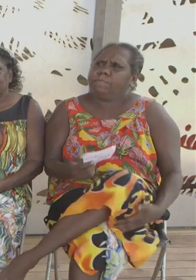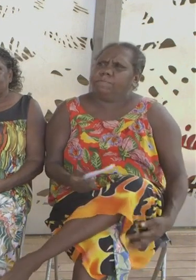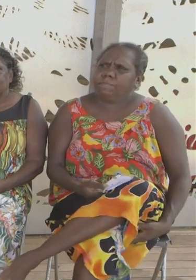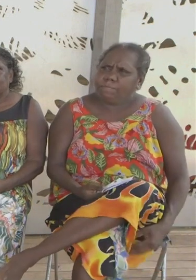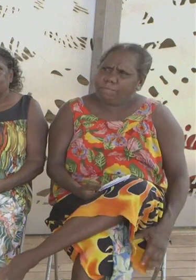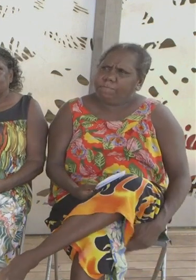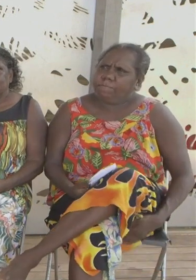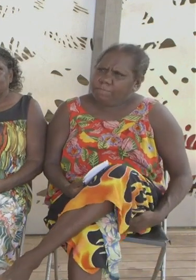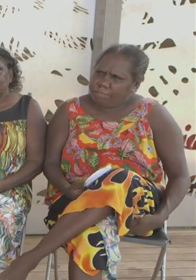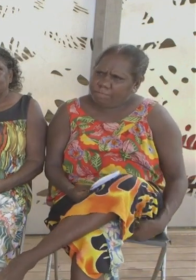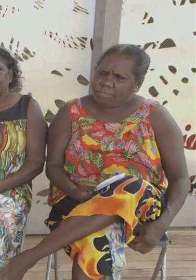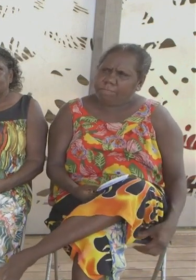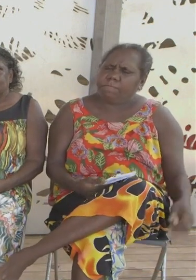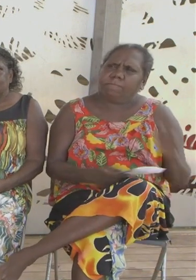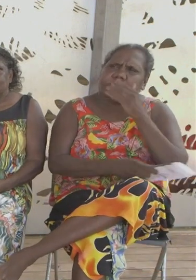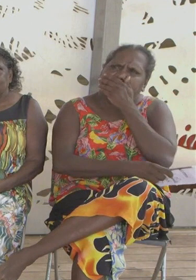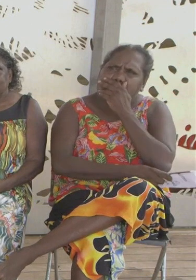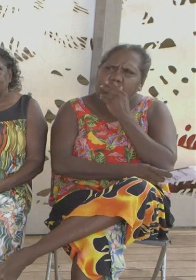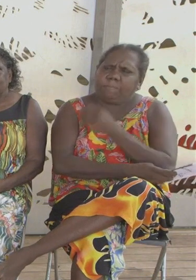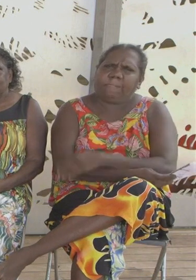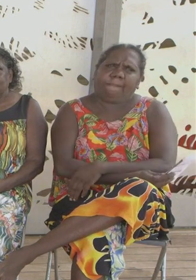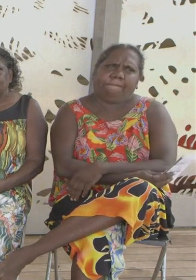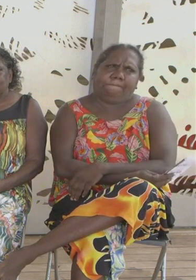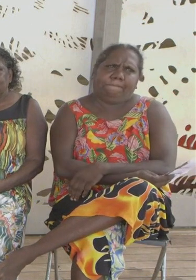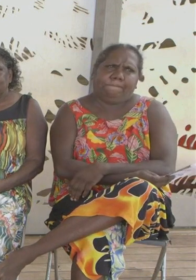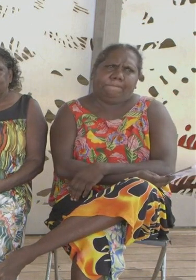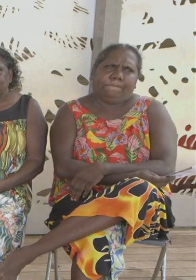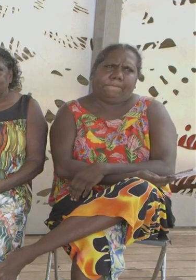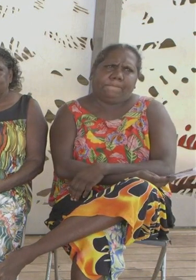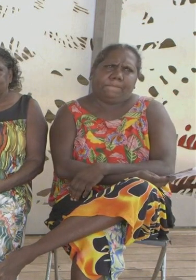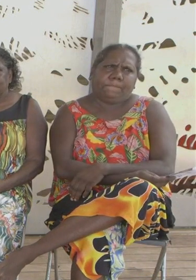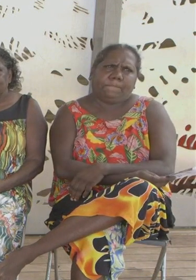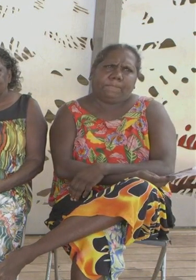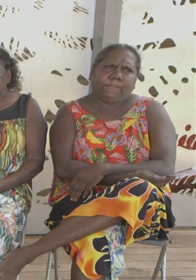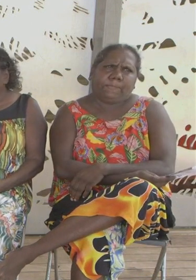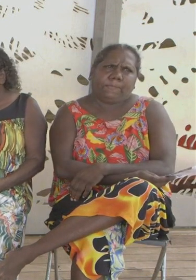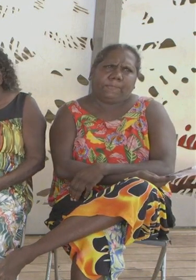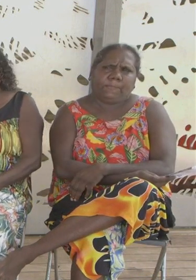Pijanjara, Walpri, Aranda. This is for you.